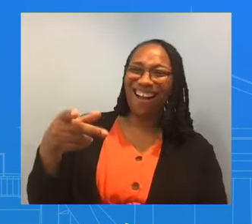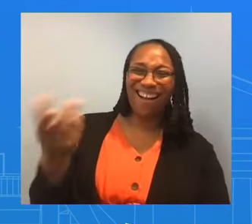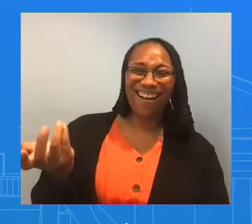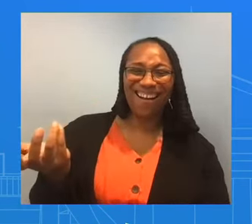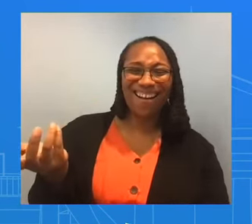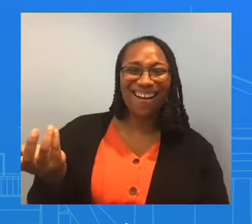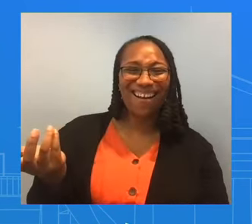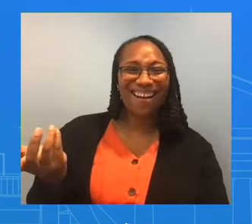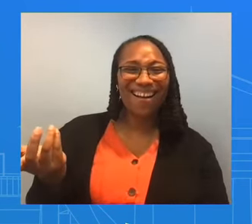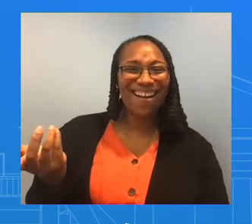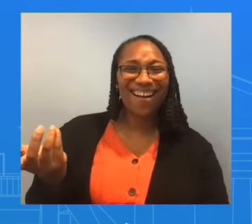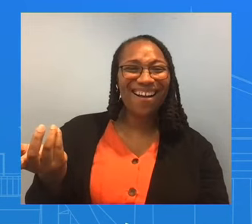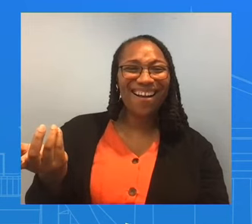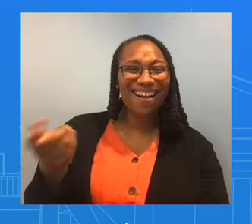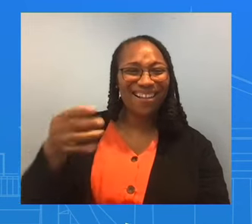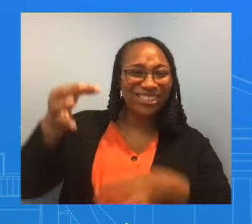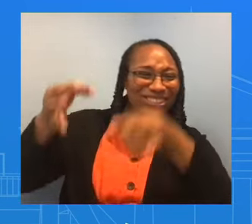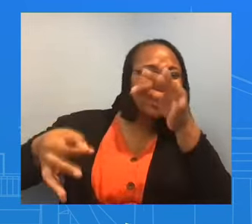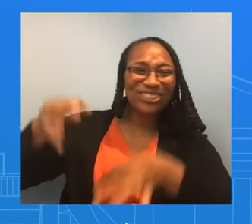Thank you, Mr. Tewitt.